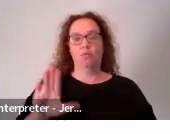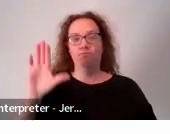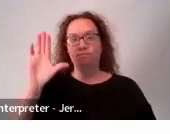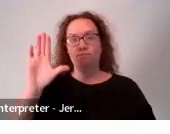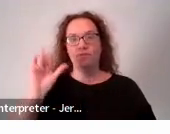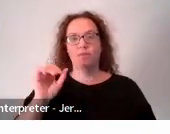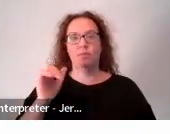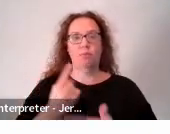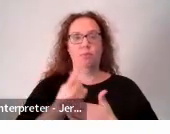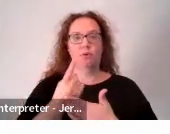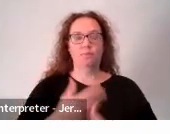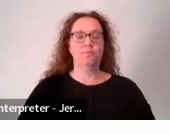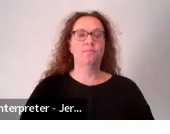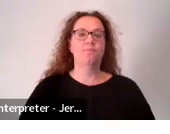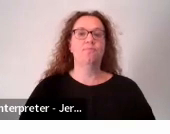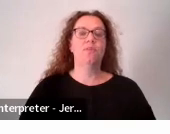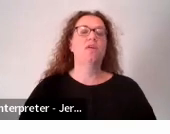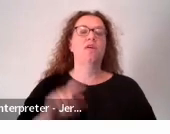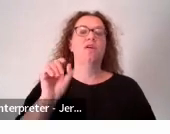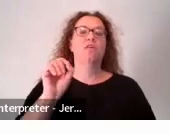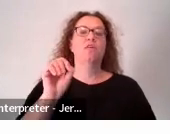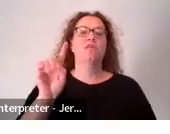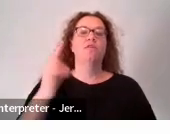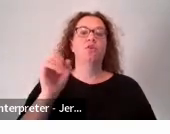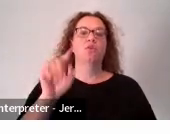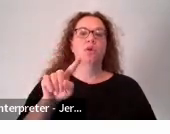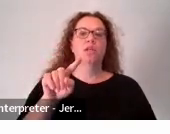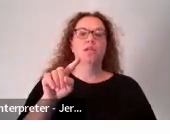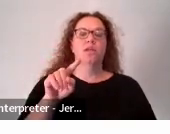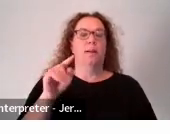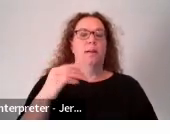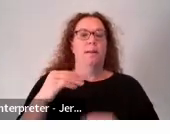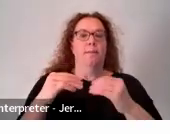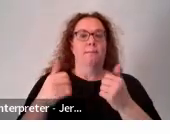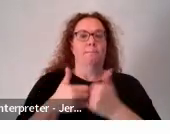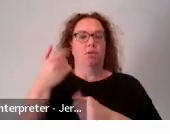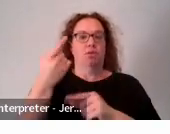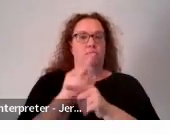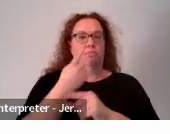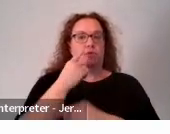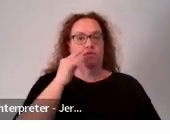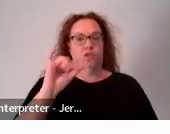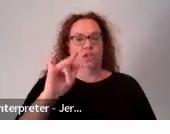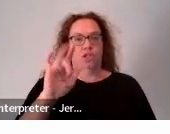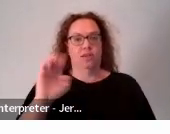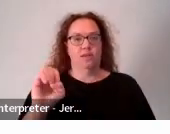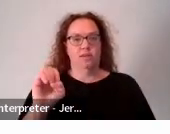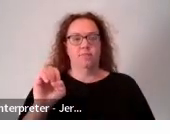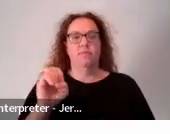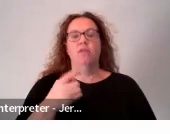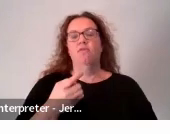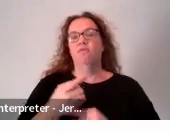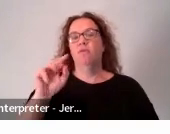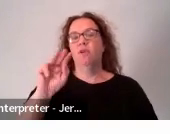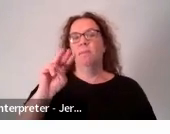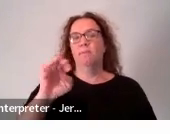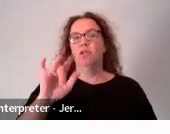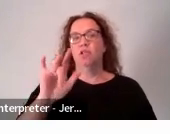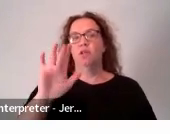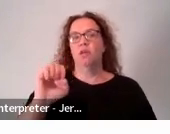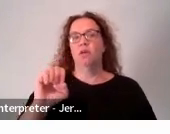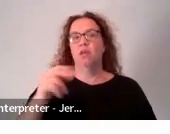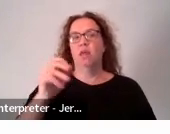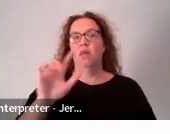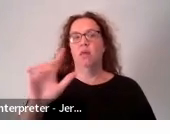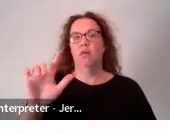as appropriate. So first question, Jackie, this is probably most appropriate for you. This is a question from Michelle Hill.